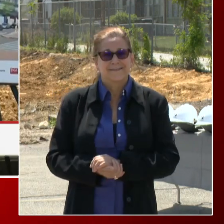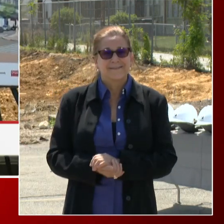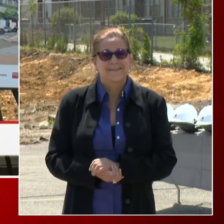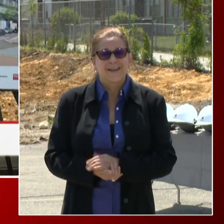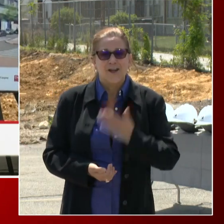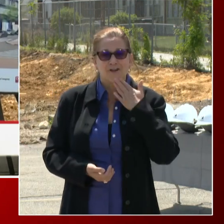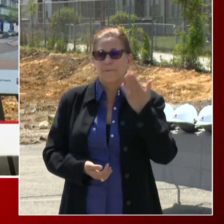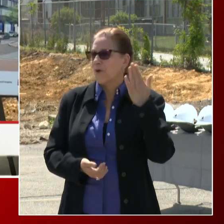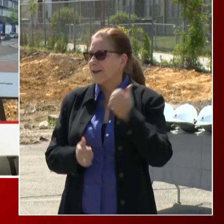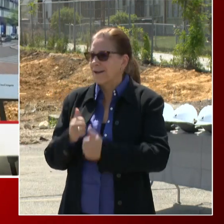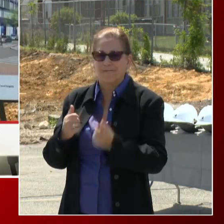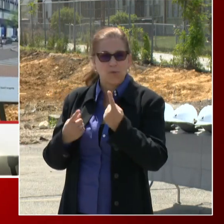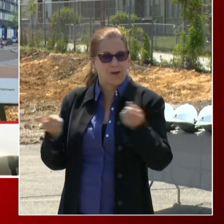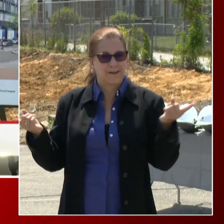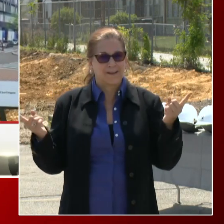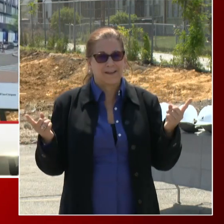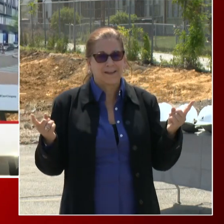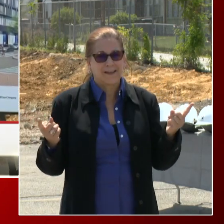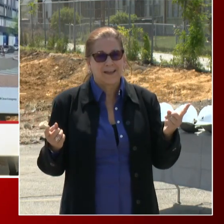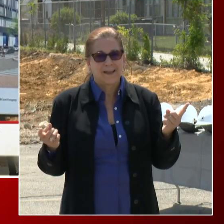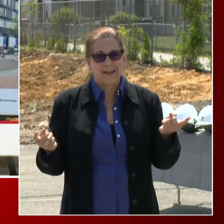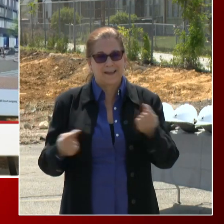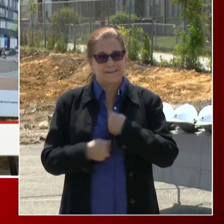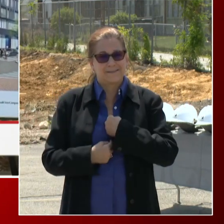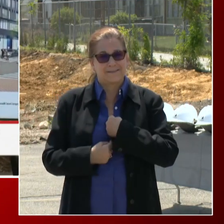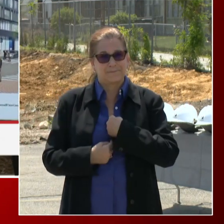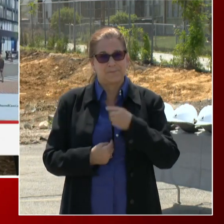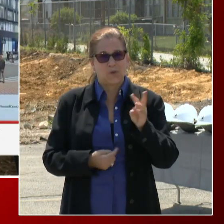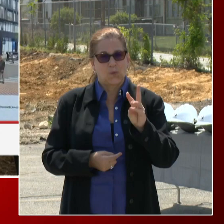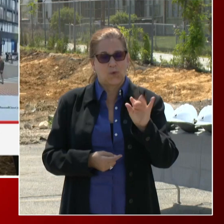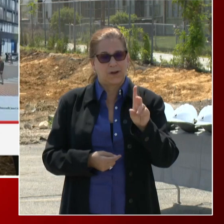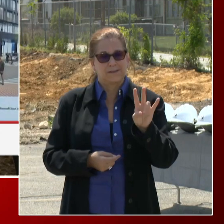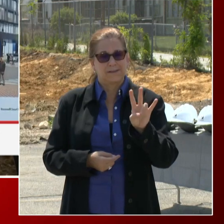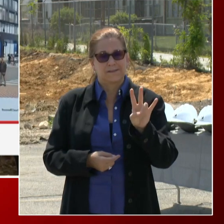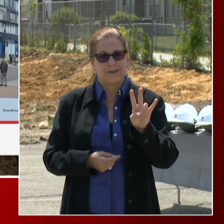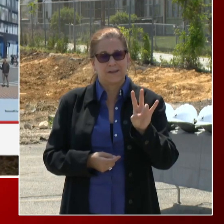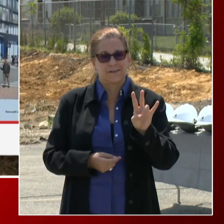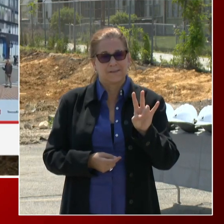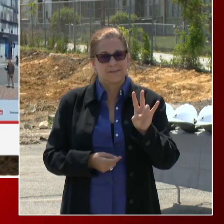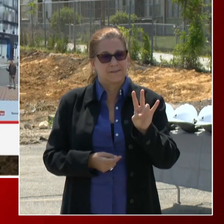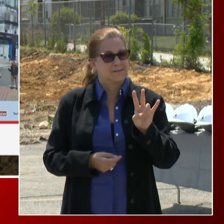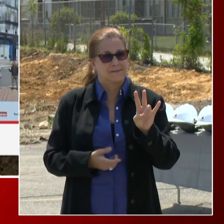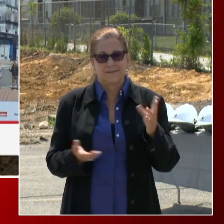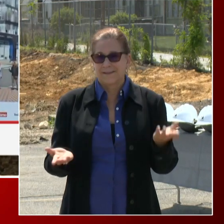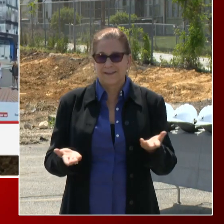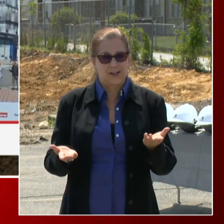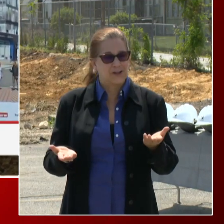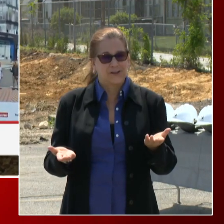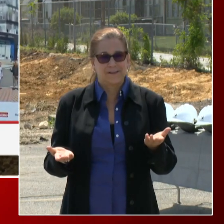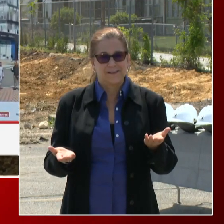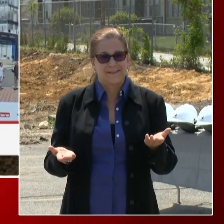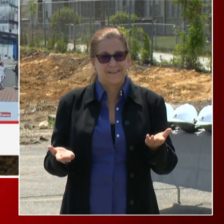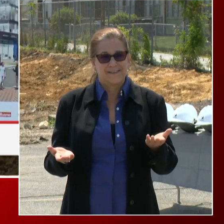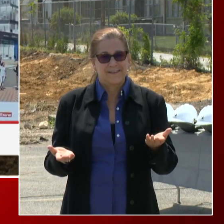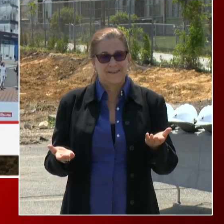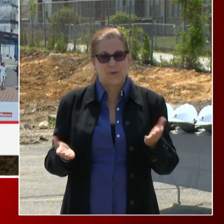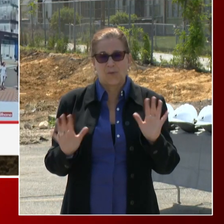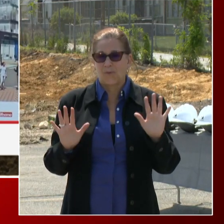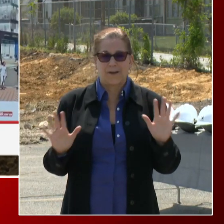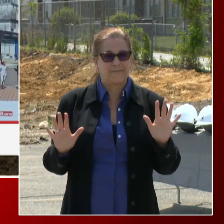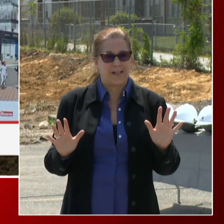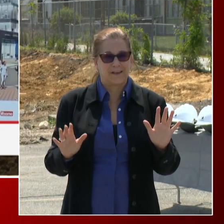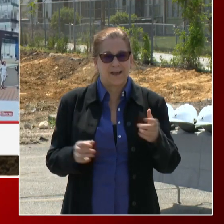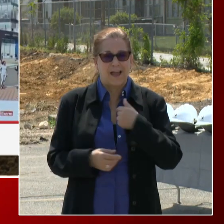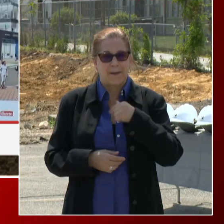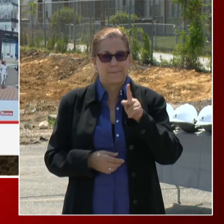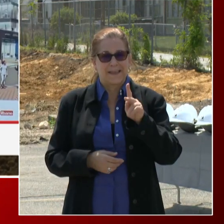everyone. Good morning, Ward 7. This is a wonderful day, isn't it? Again, I am Keith Anderson, the